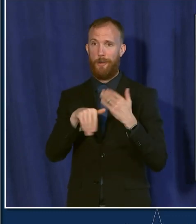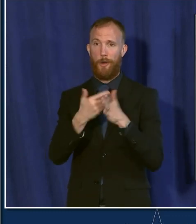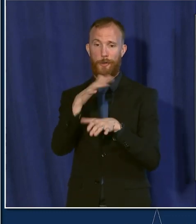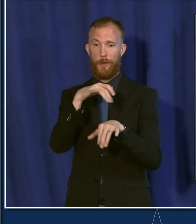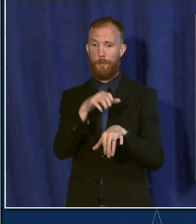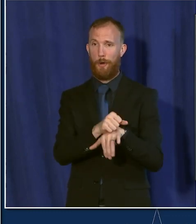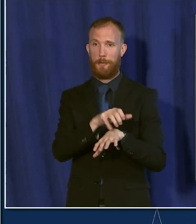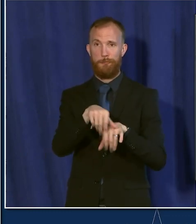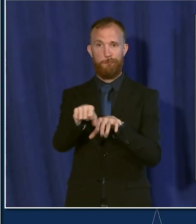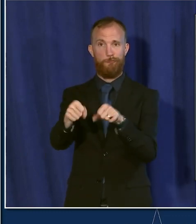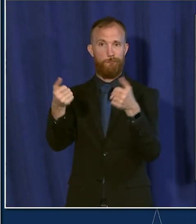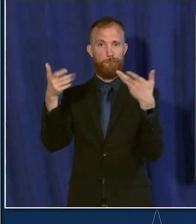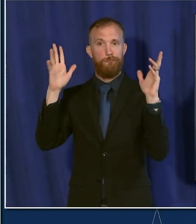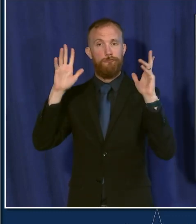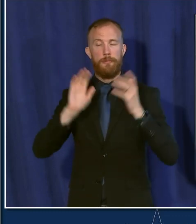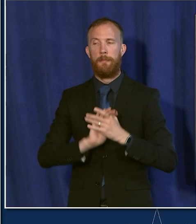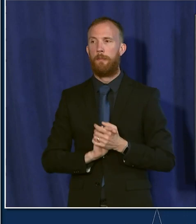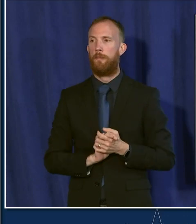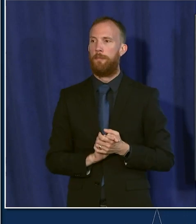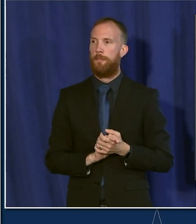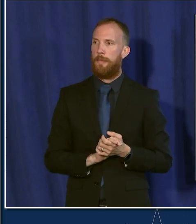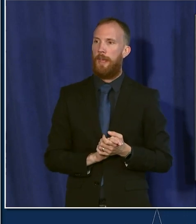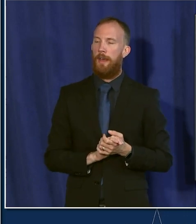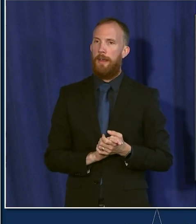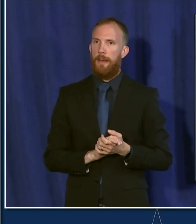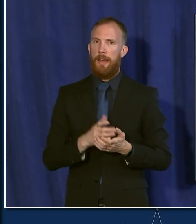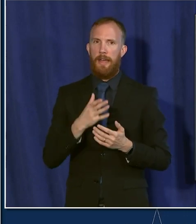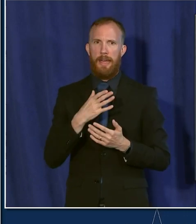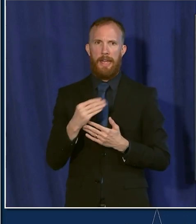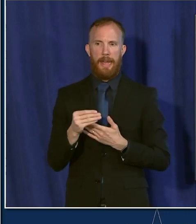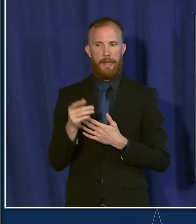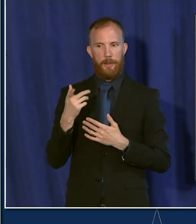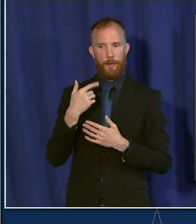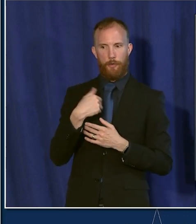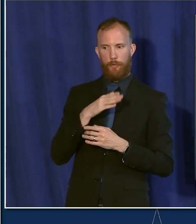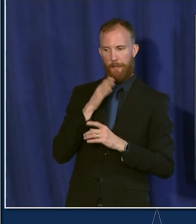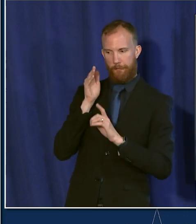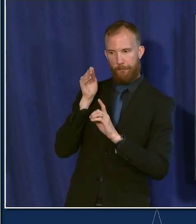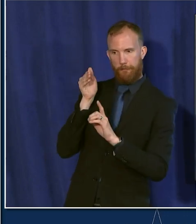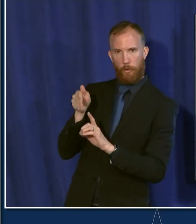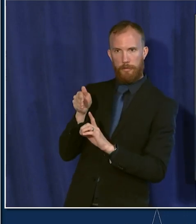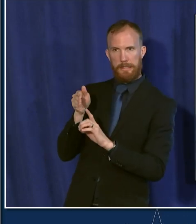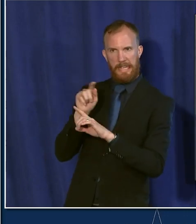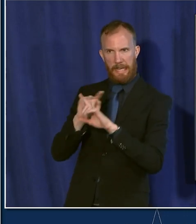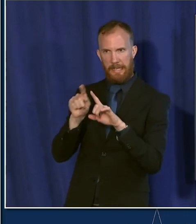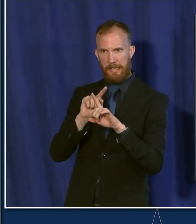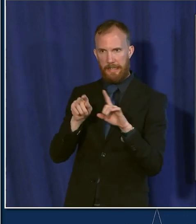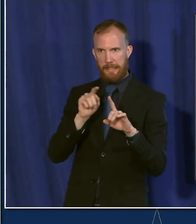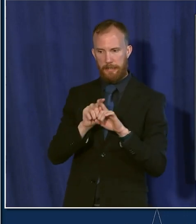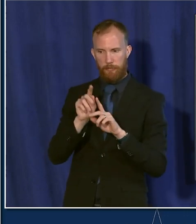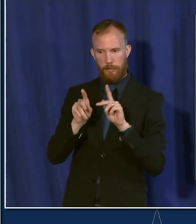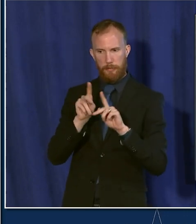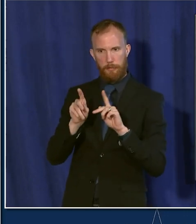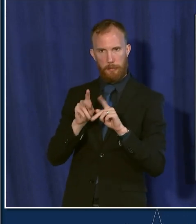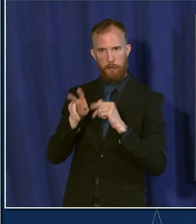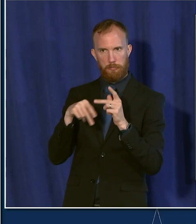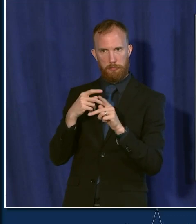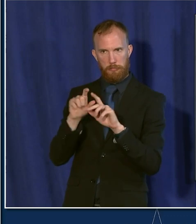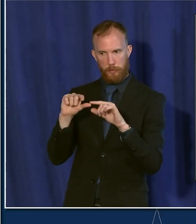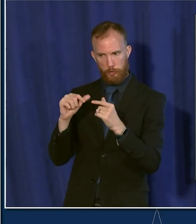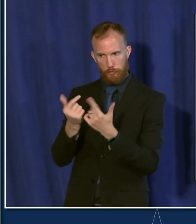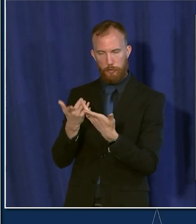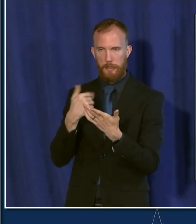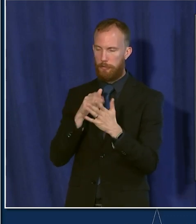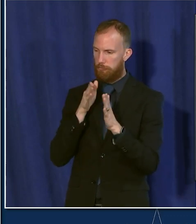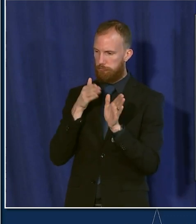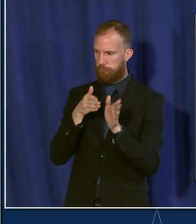were full, and especially that it was hitting demographics that we're especially interested in reaching. So we've moved, as we've been closing some of